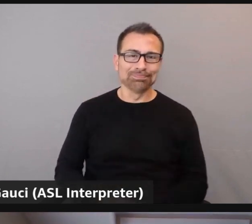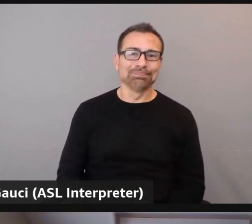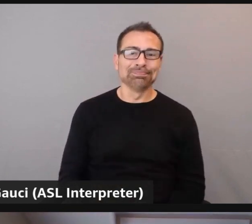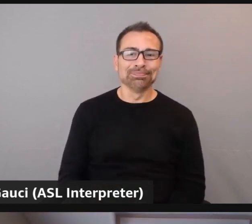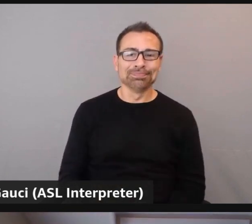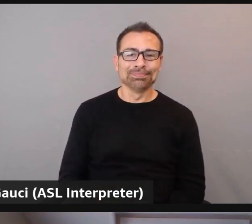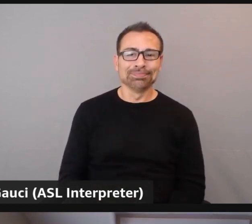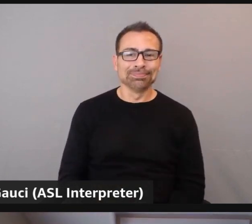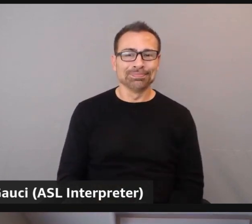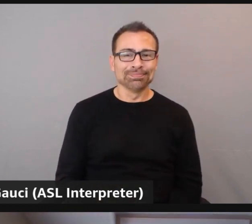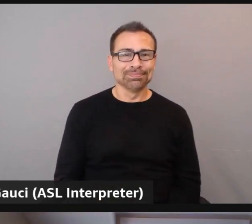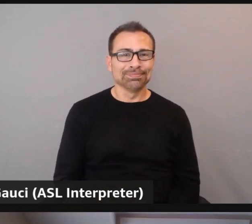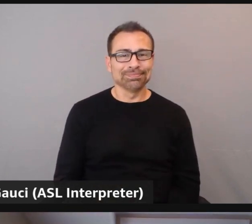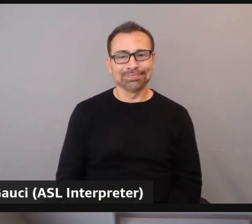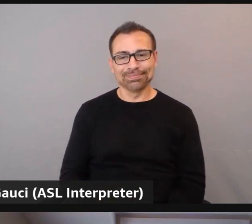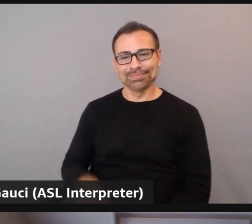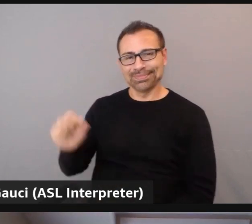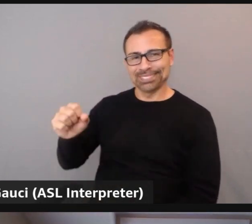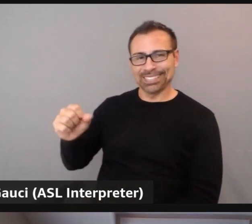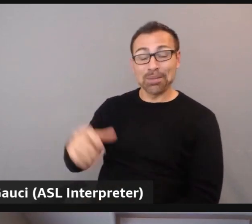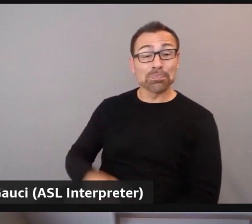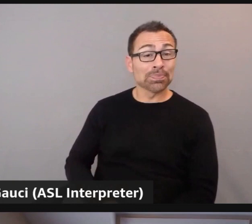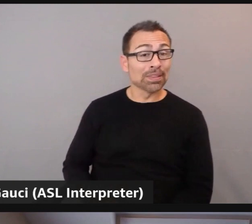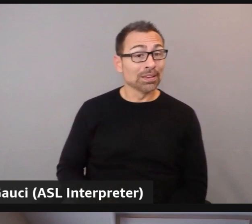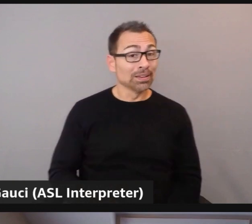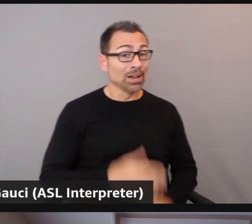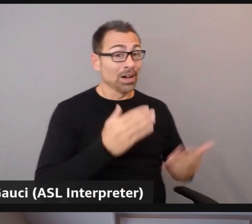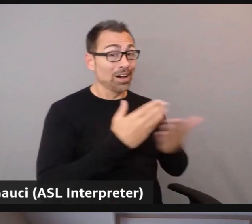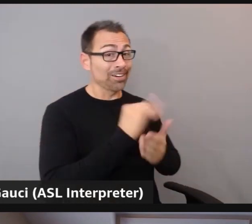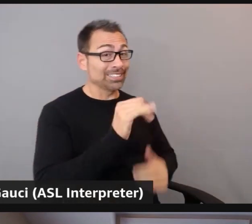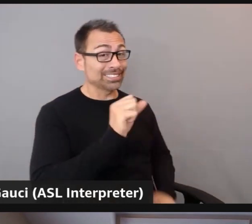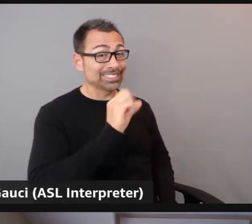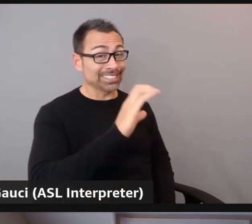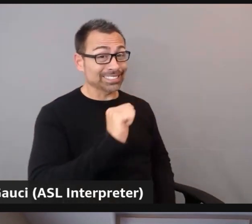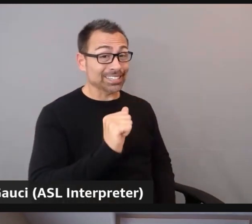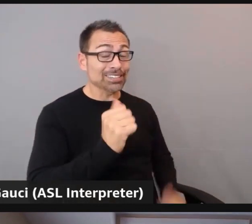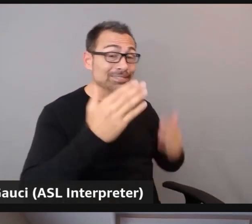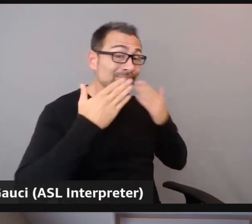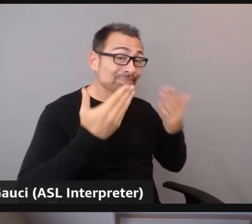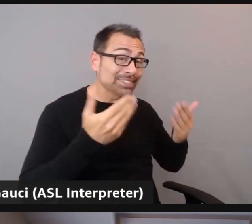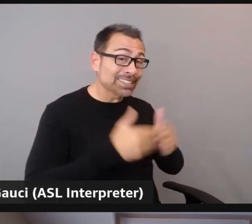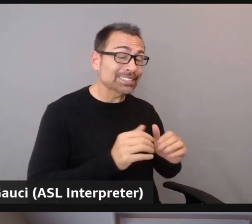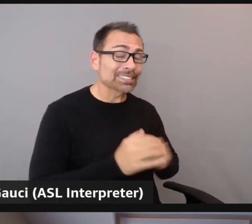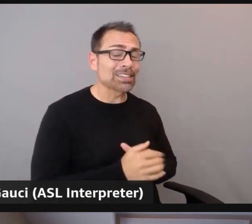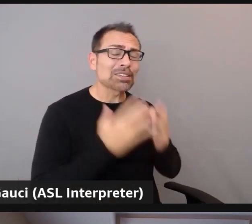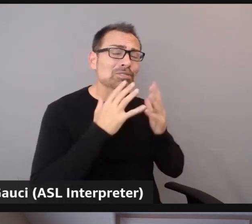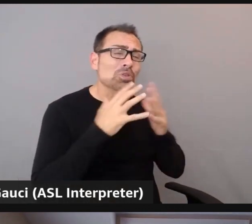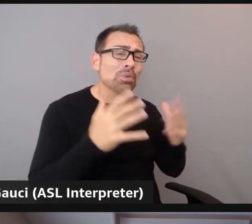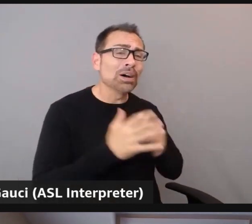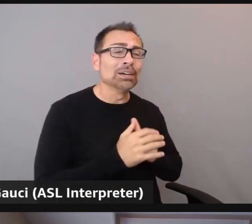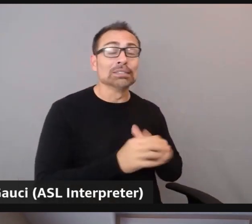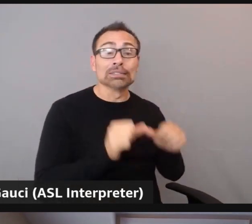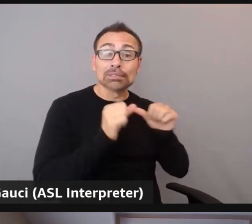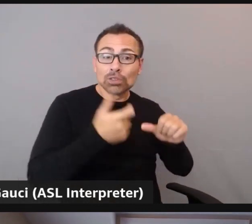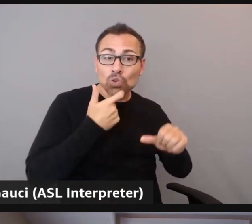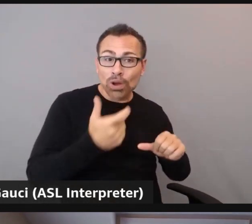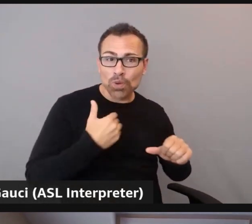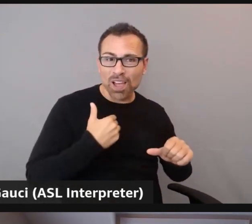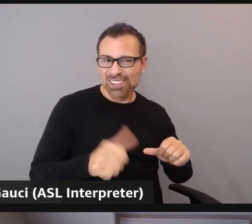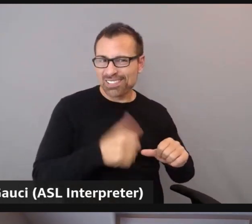Yeah. All righty, Jessica, thank you again so much. Folks, stay tuned. We have another awesome topic coming